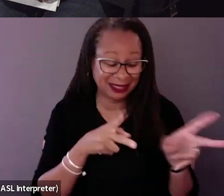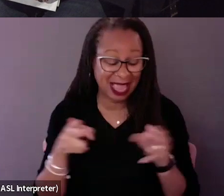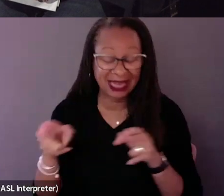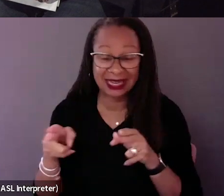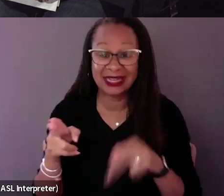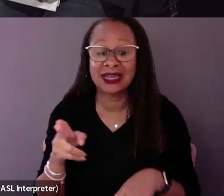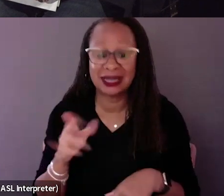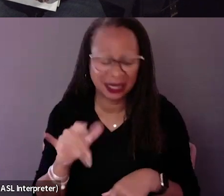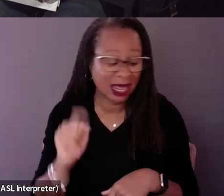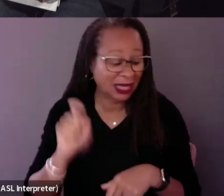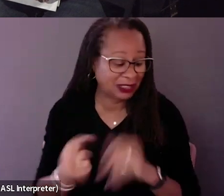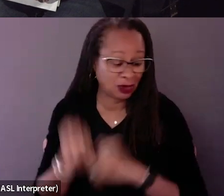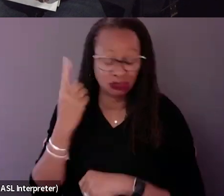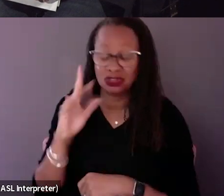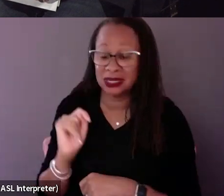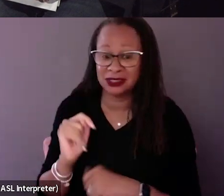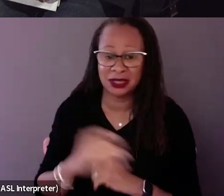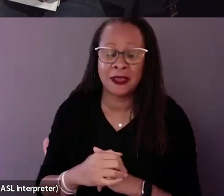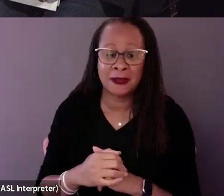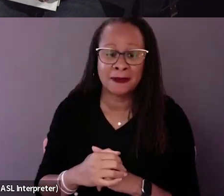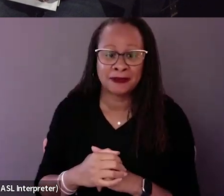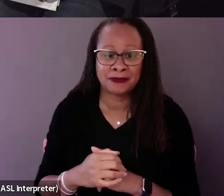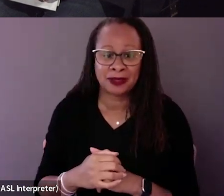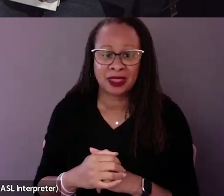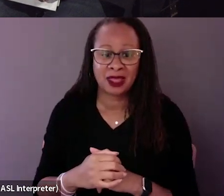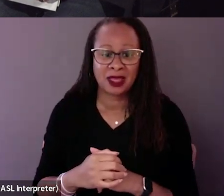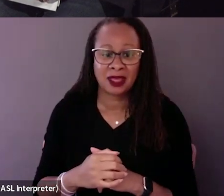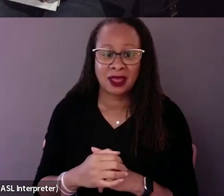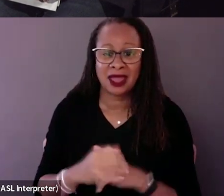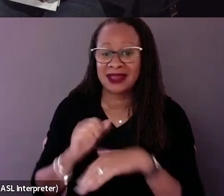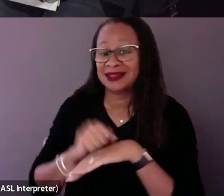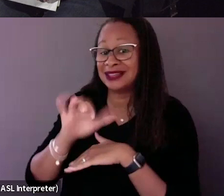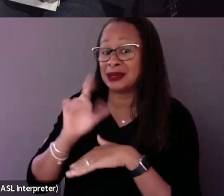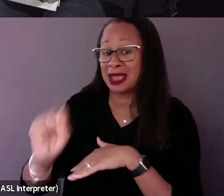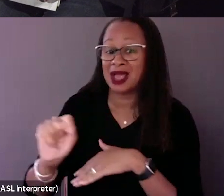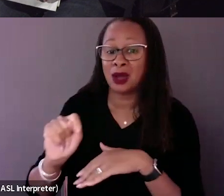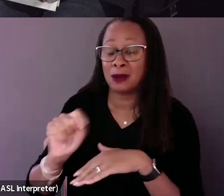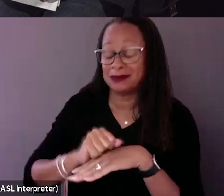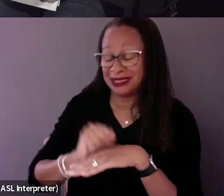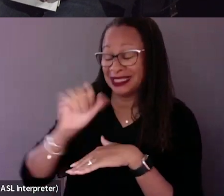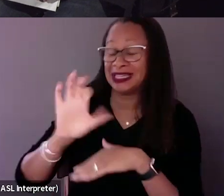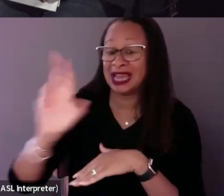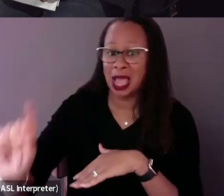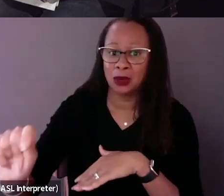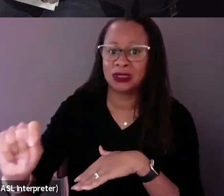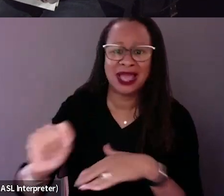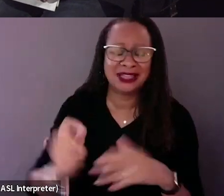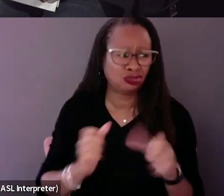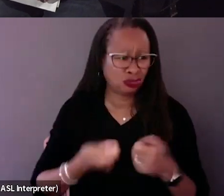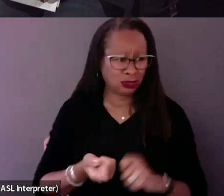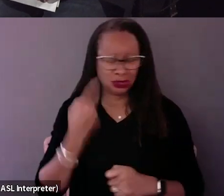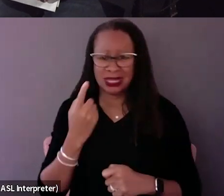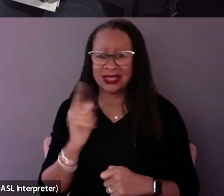to understand it in a way that where it's in me, I can send it back out, and trying to understand it is impossible. I mean,